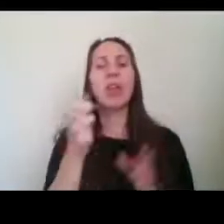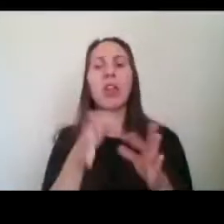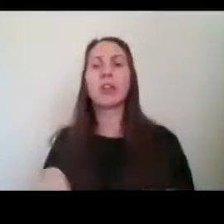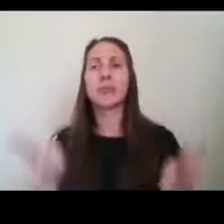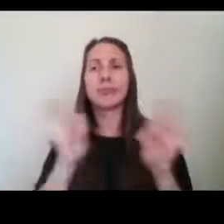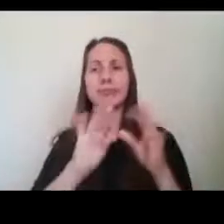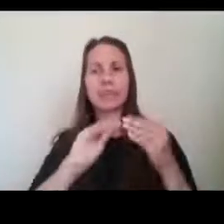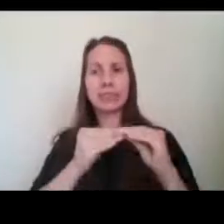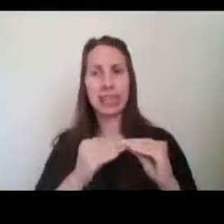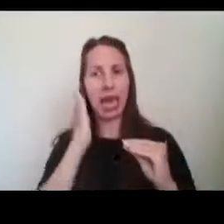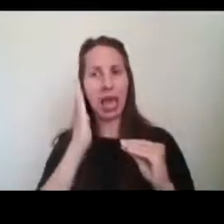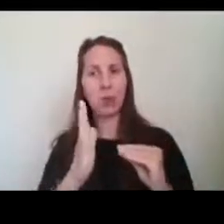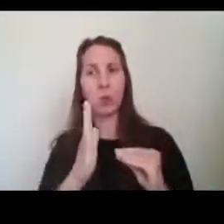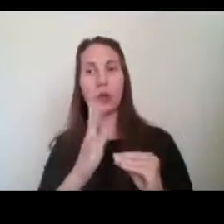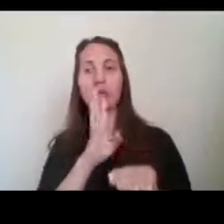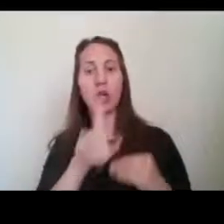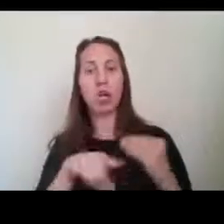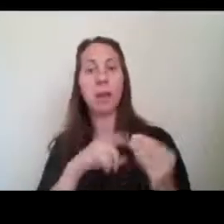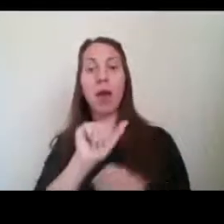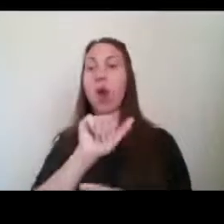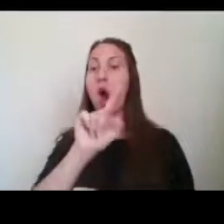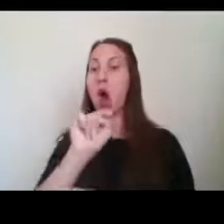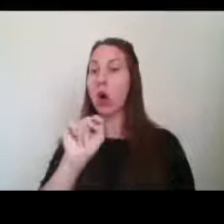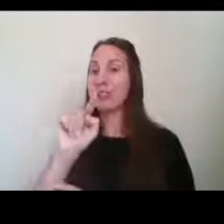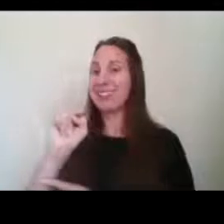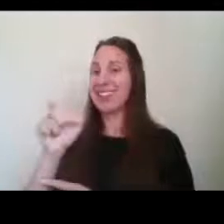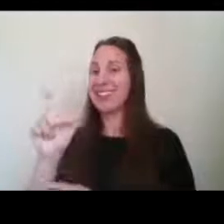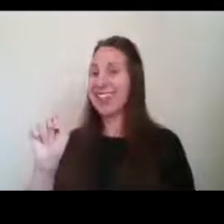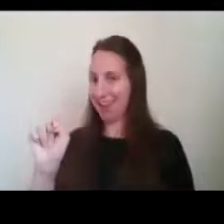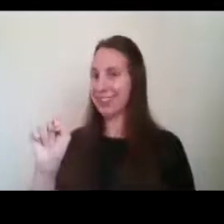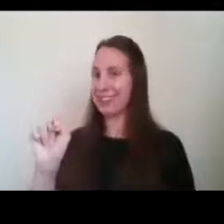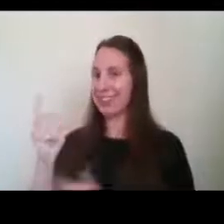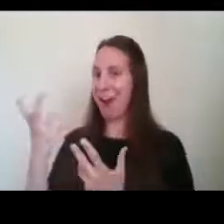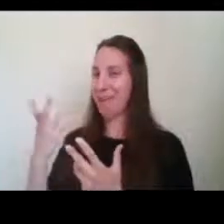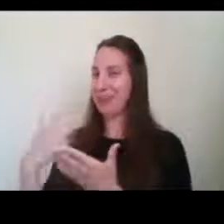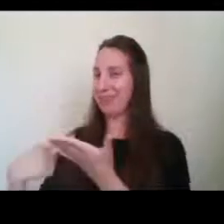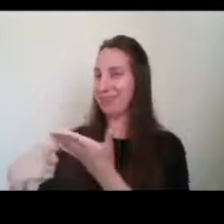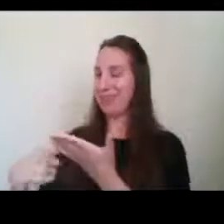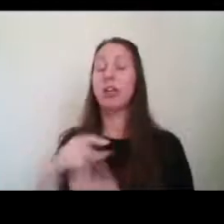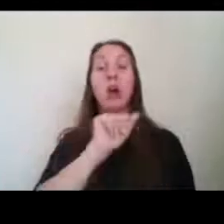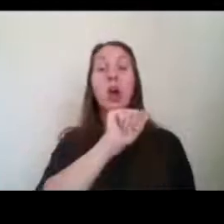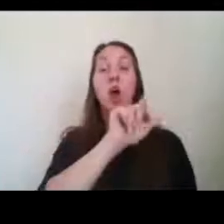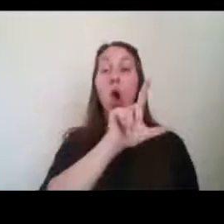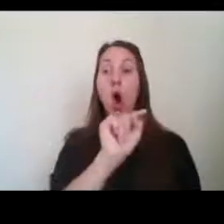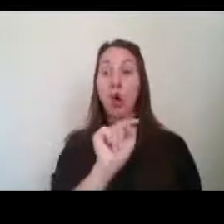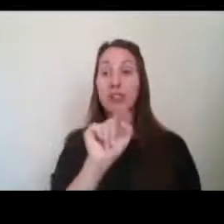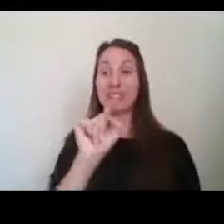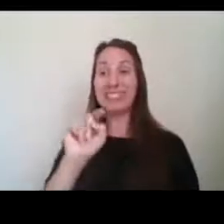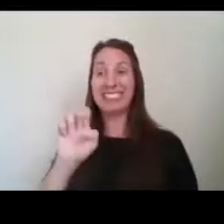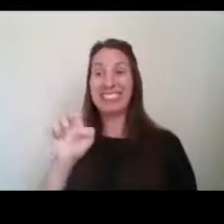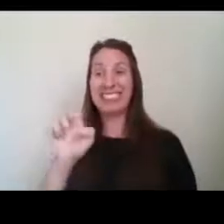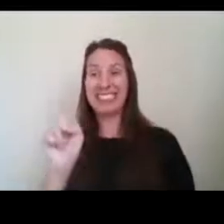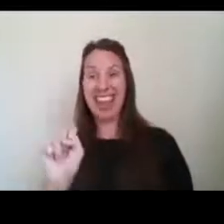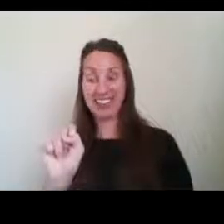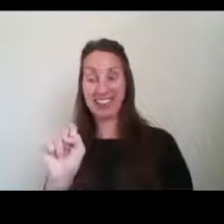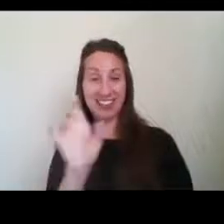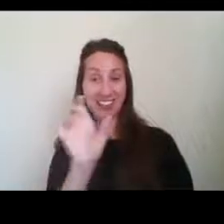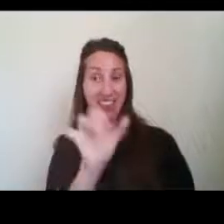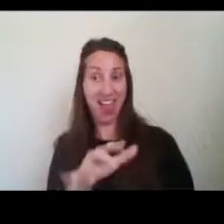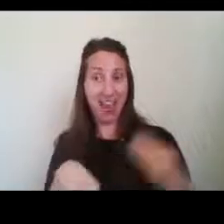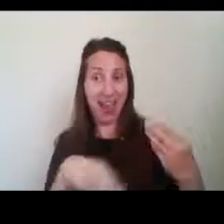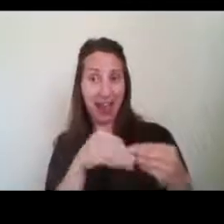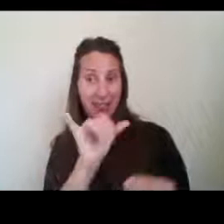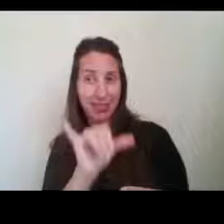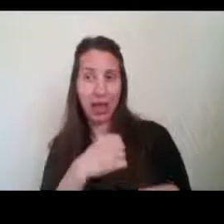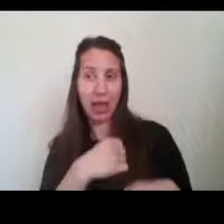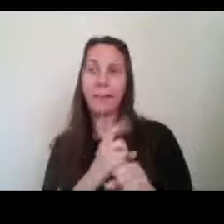going to talk about alt text, which you heard a little bit from Sharon, but adding alt text also makes you makes your